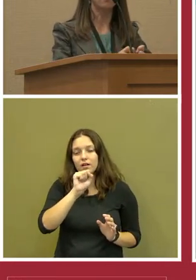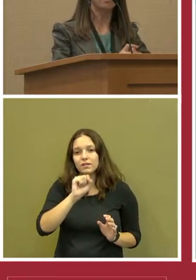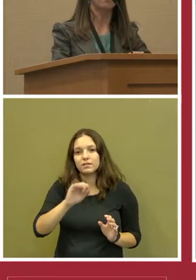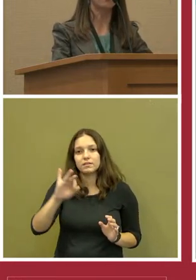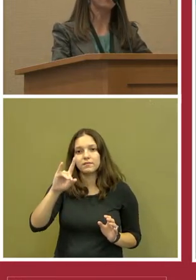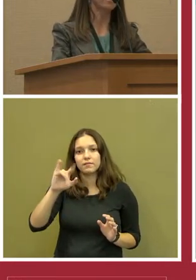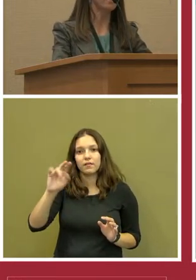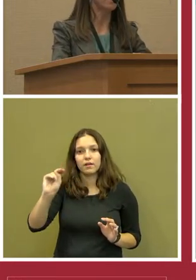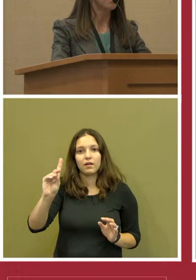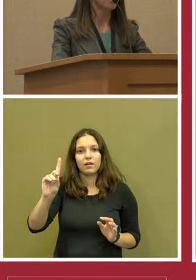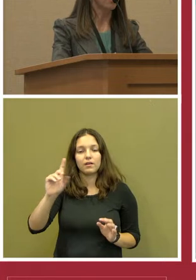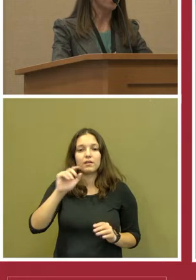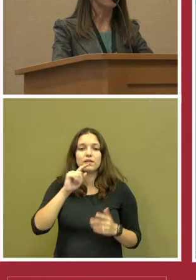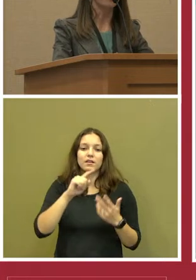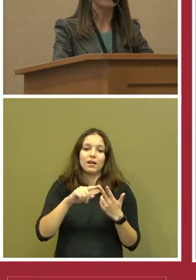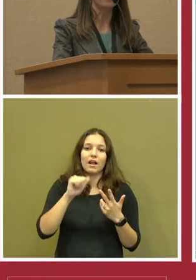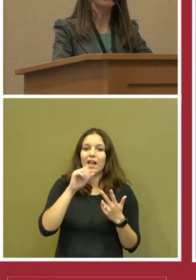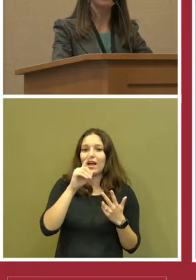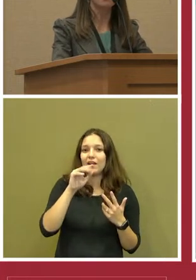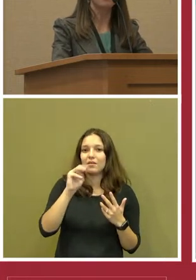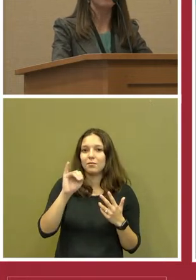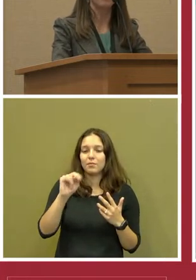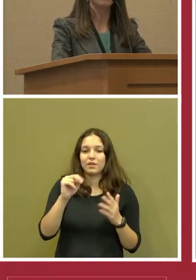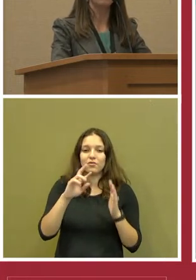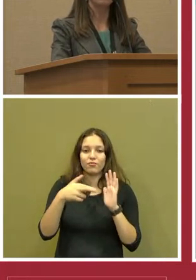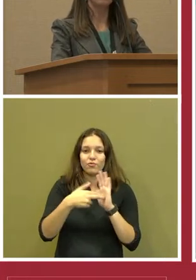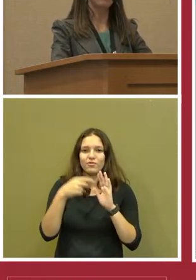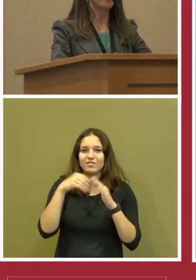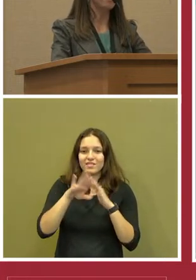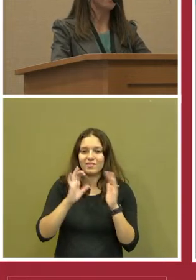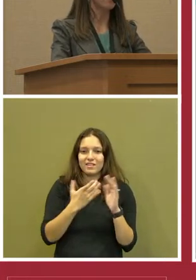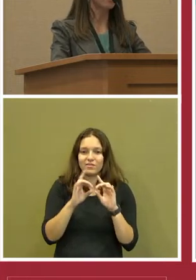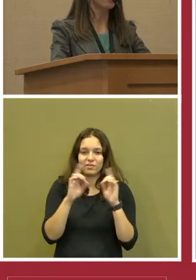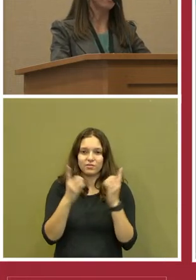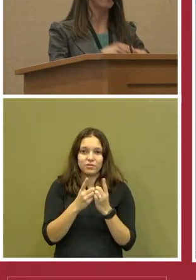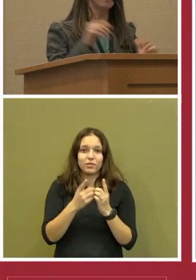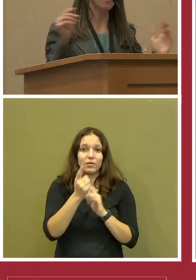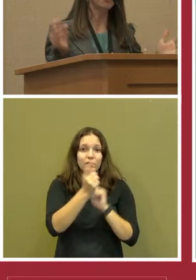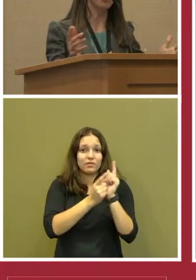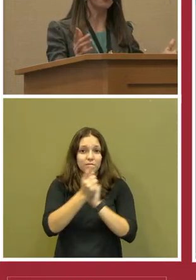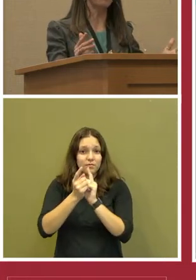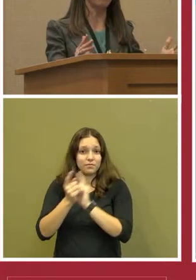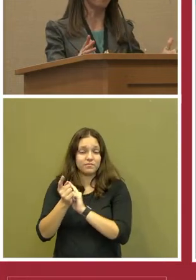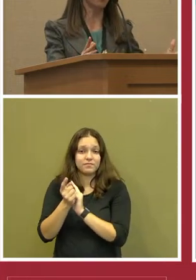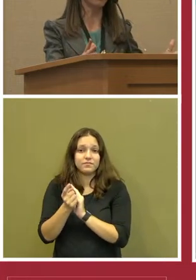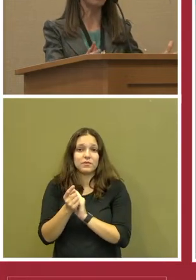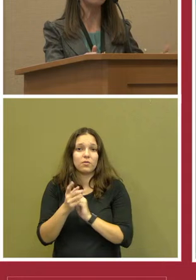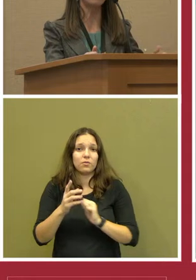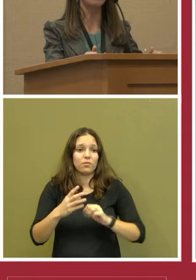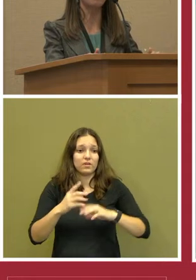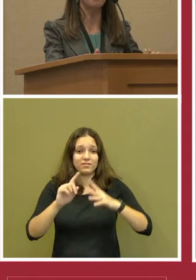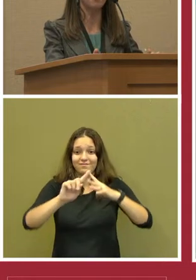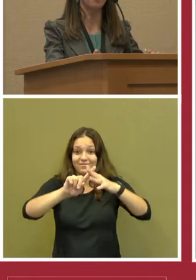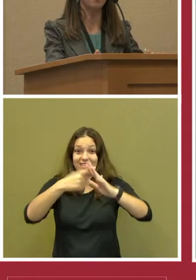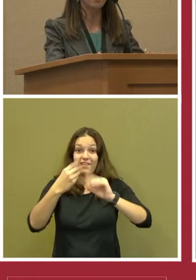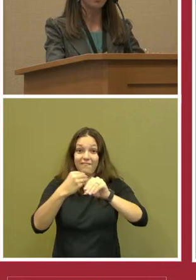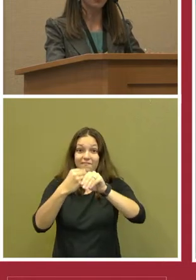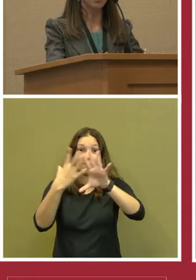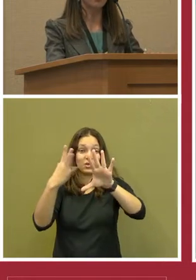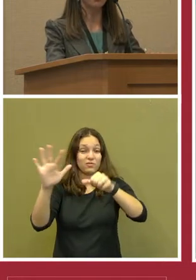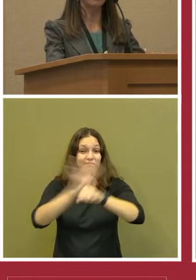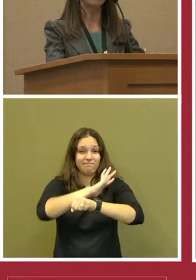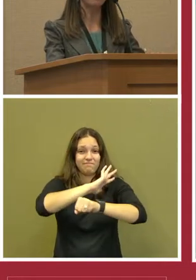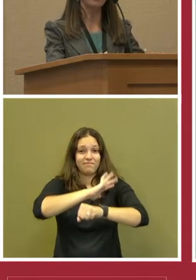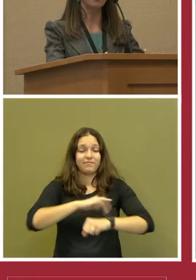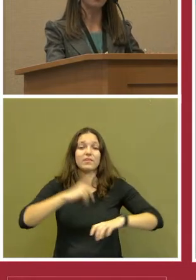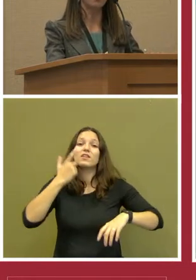So a really great group of folks who we've been meeting most. Mostly we launched all of it virtually and